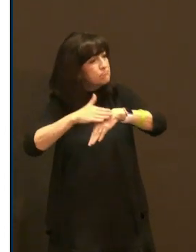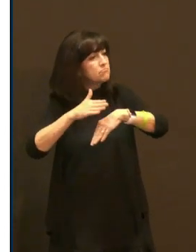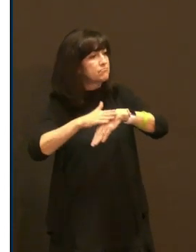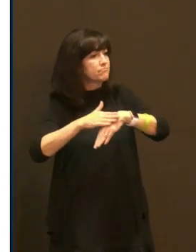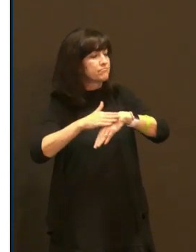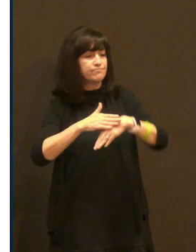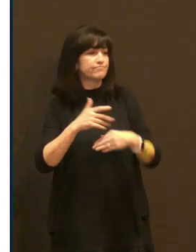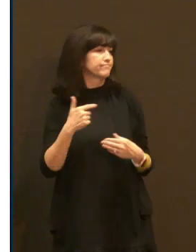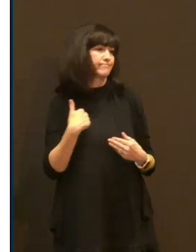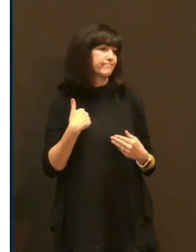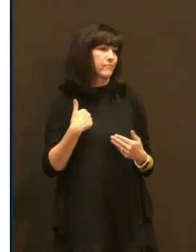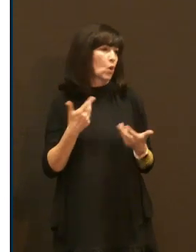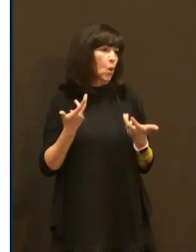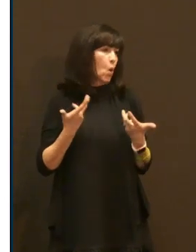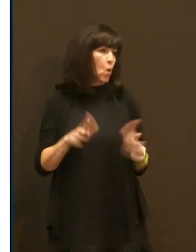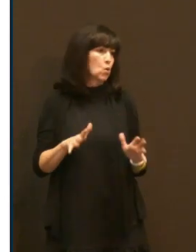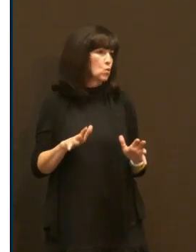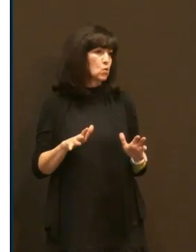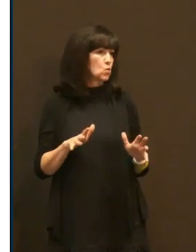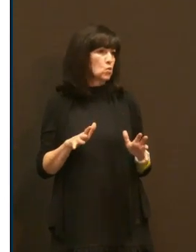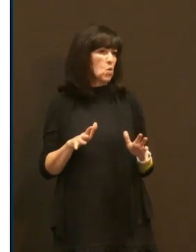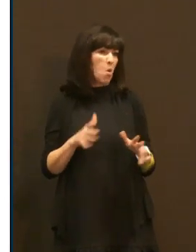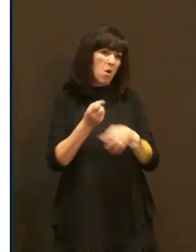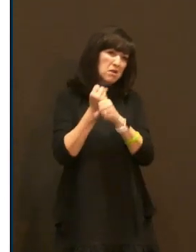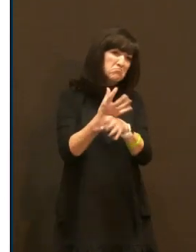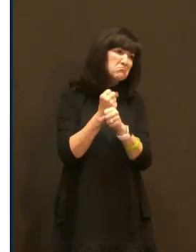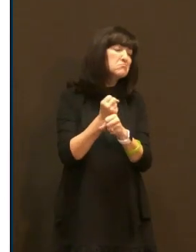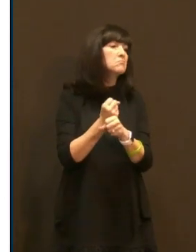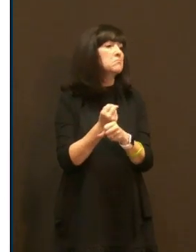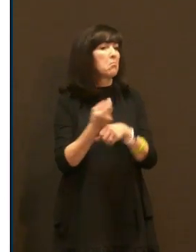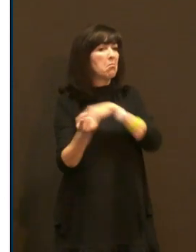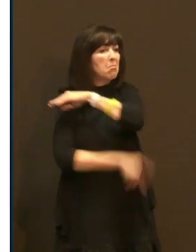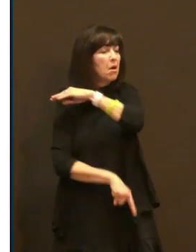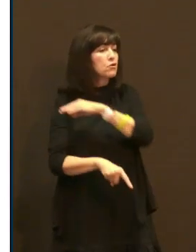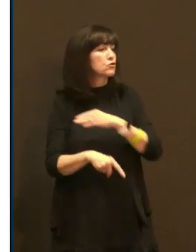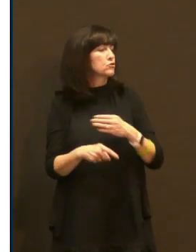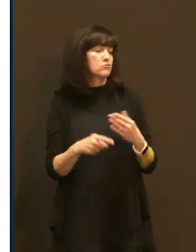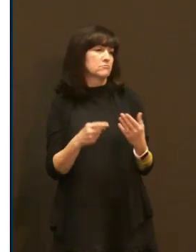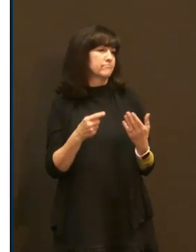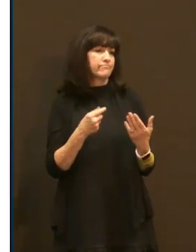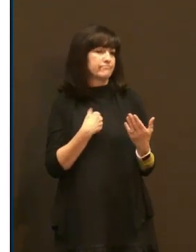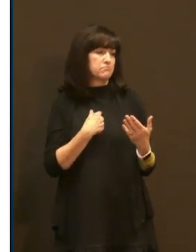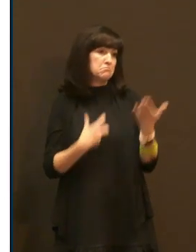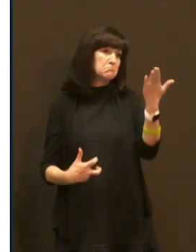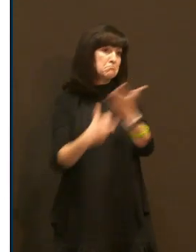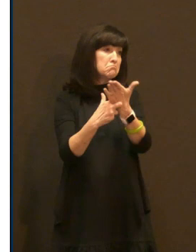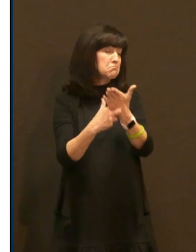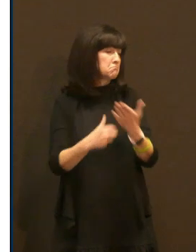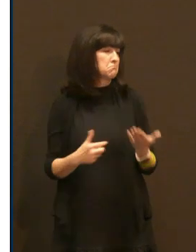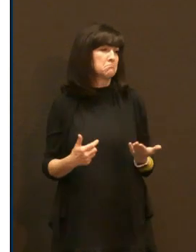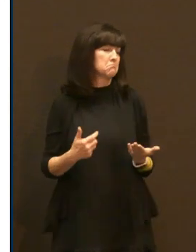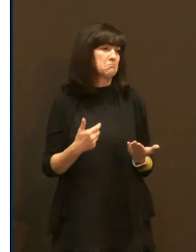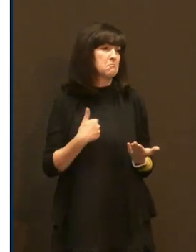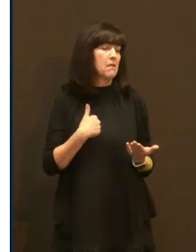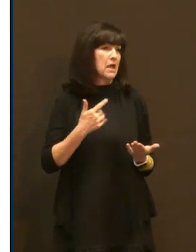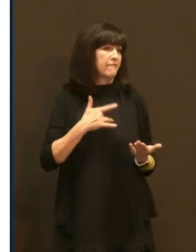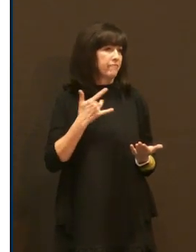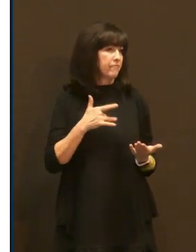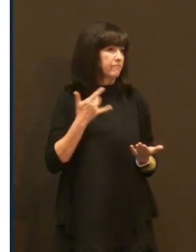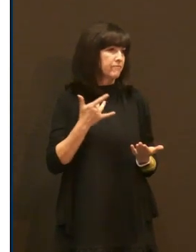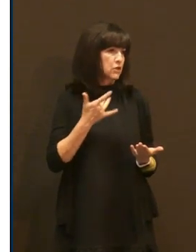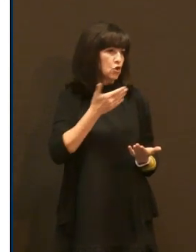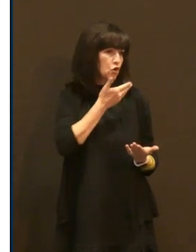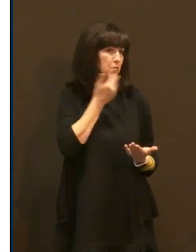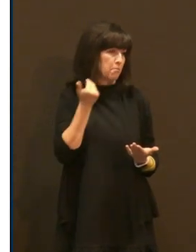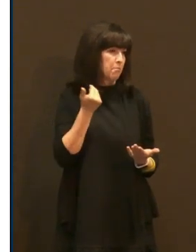to enforcement, with the emphasis on enforcement and citation and the like, because